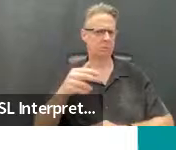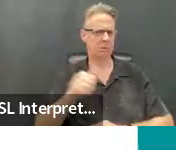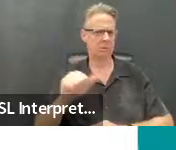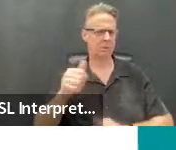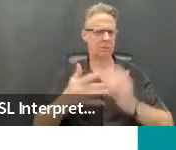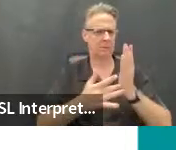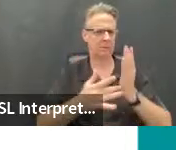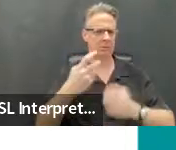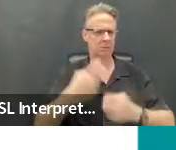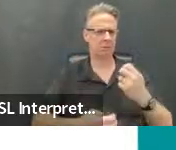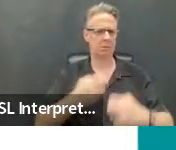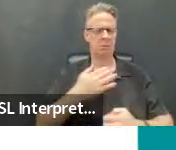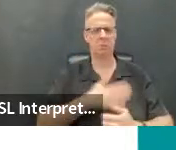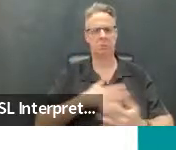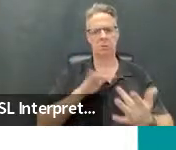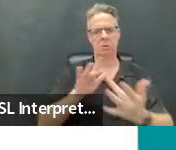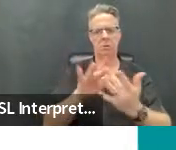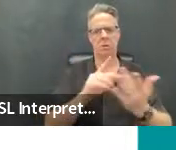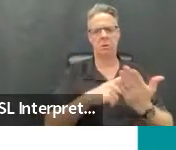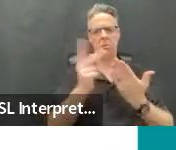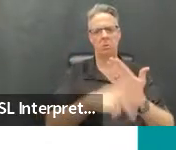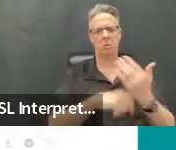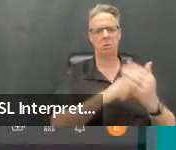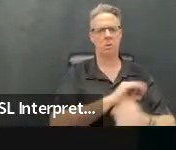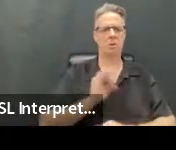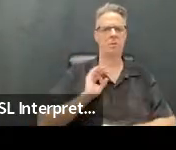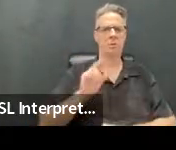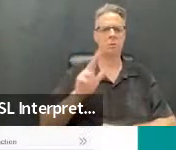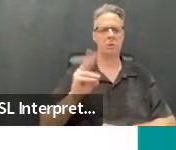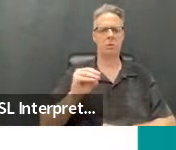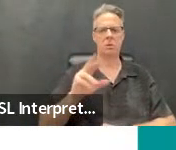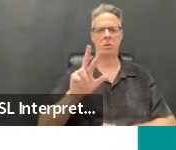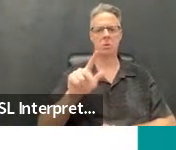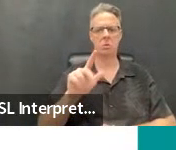please contact our program staff at